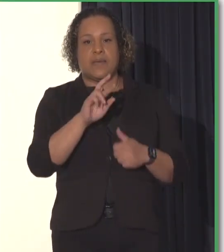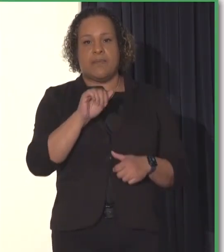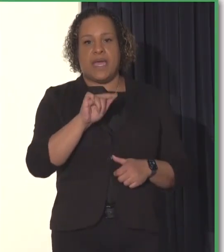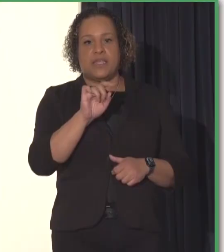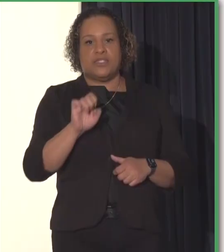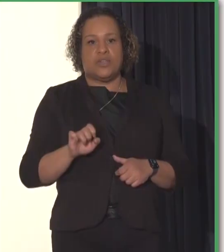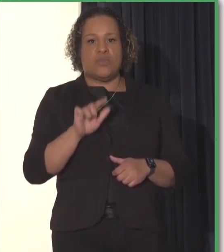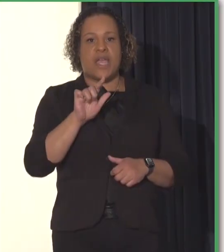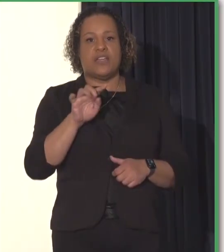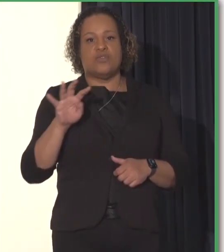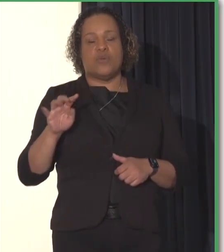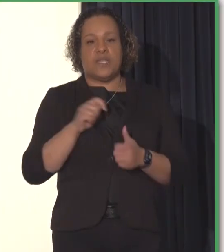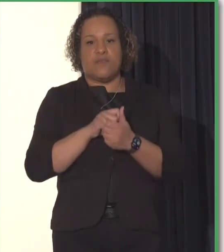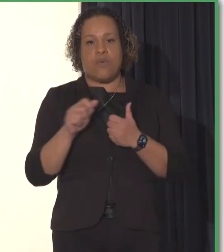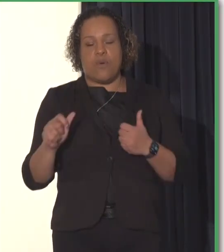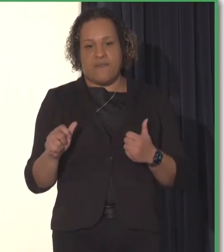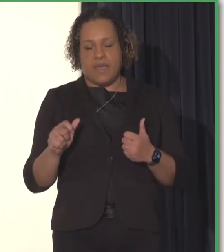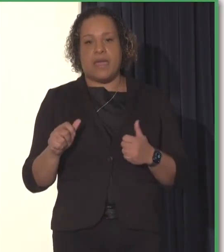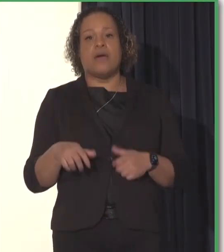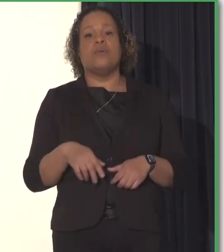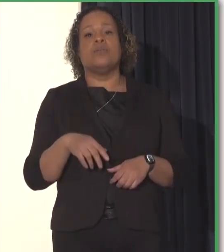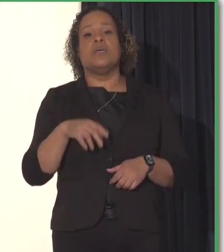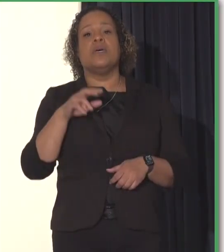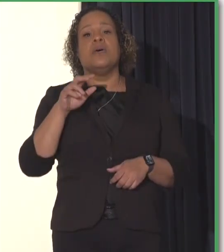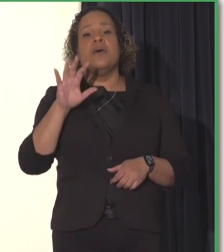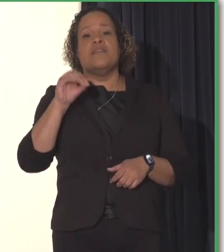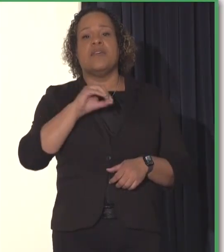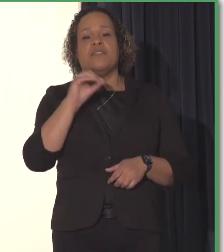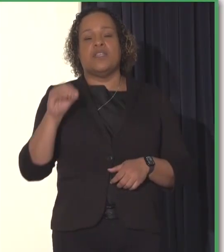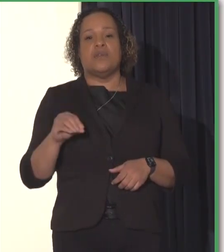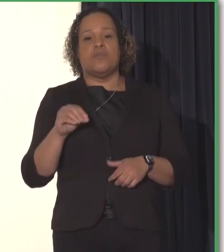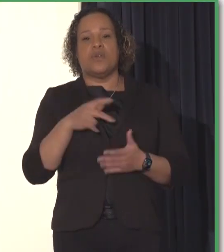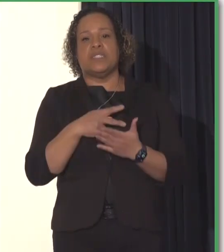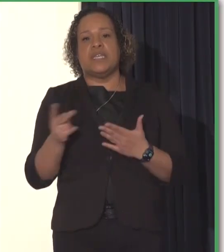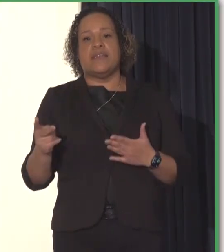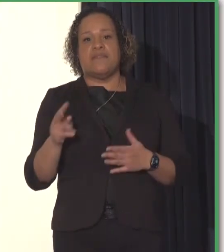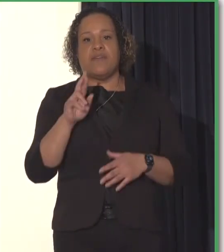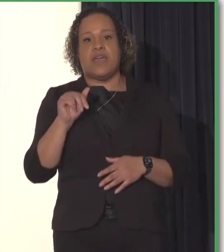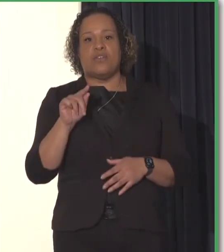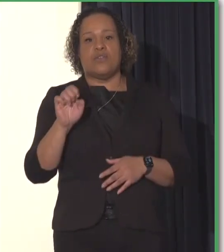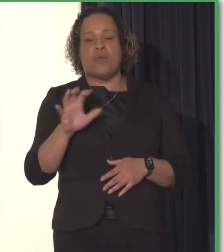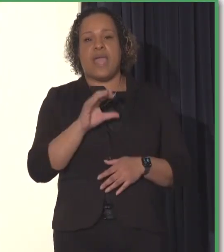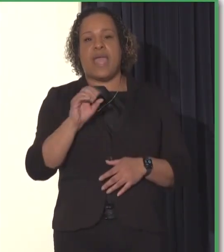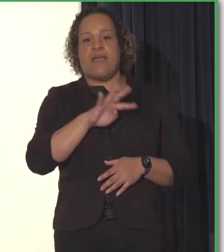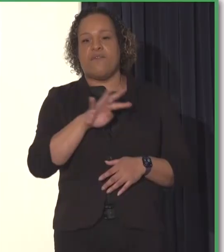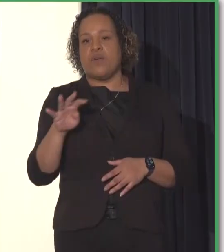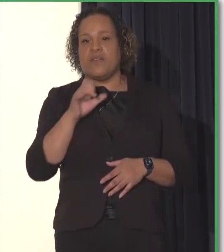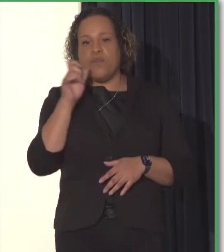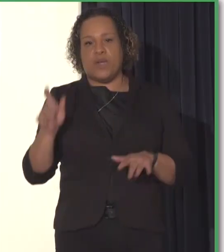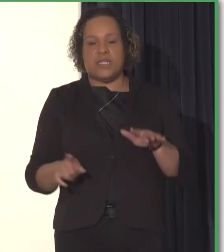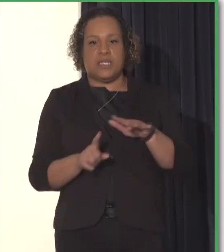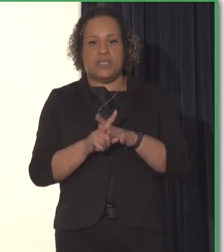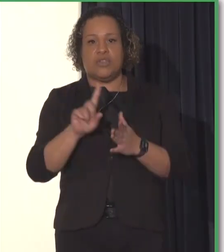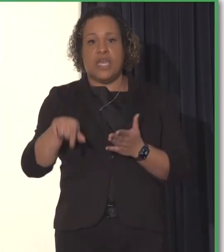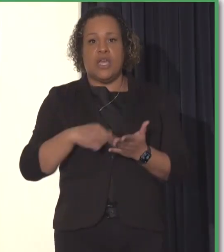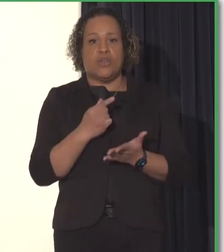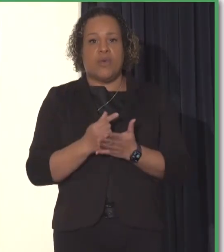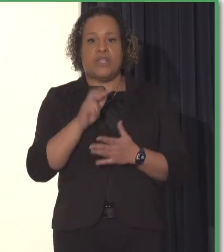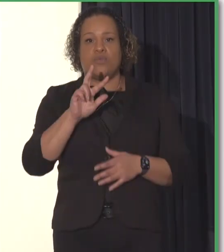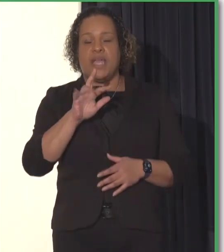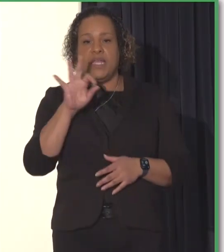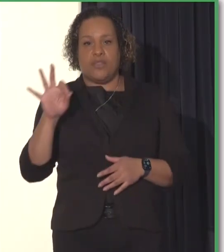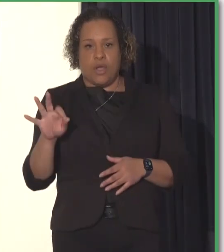that failed, 50% failure rate, 2 reschedules, and 44 no-shows. We graduated